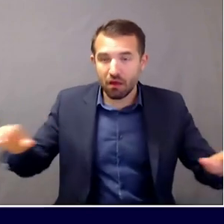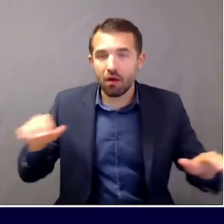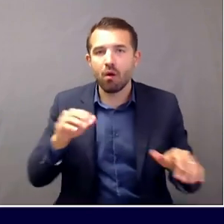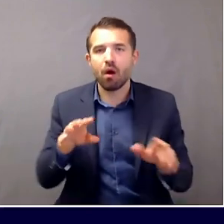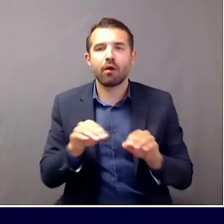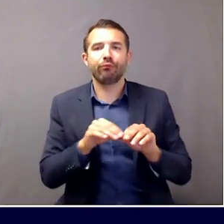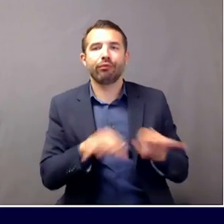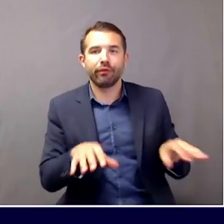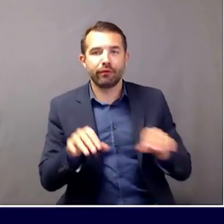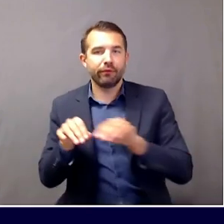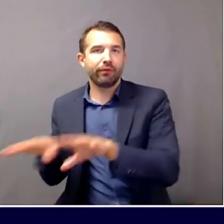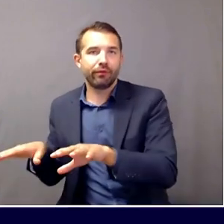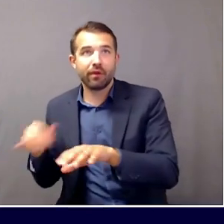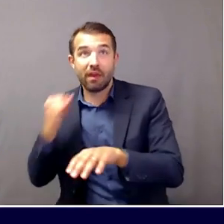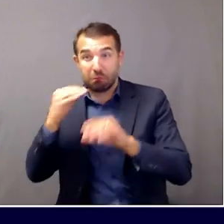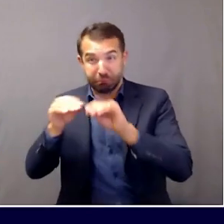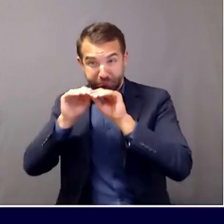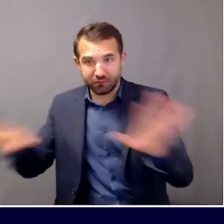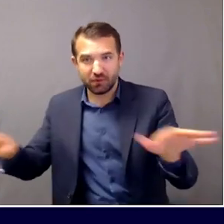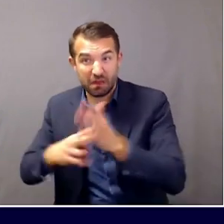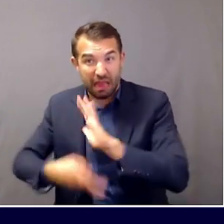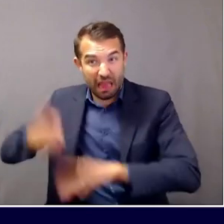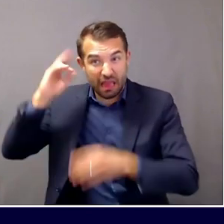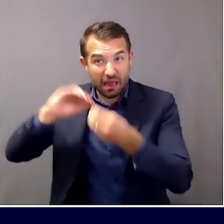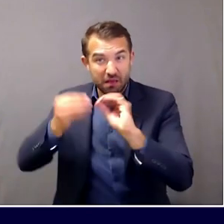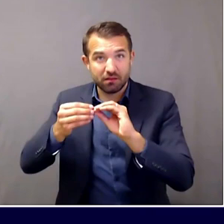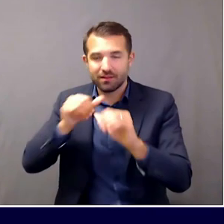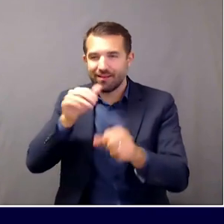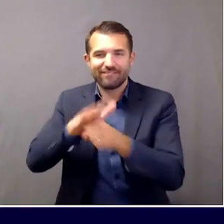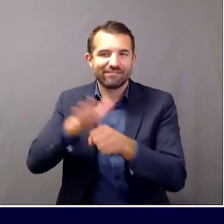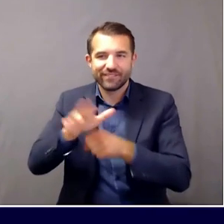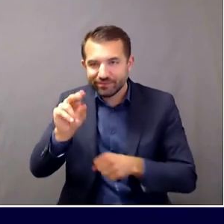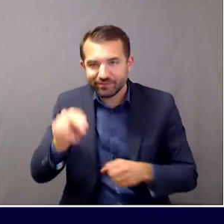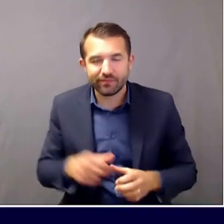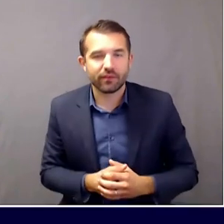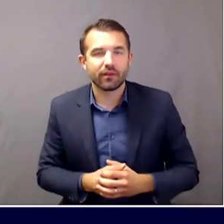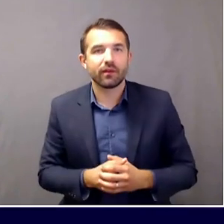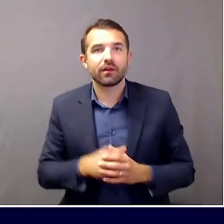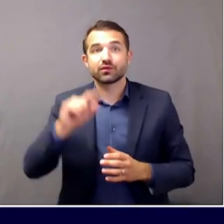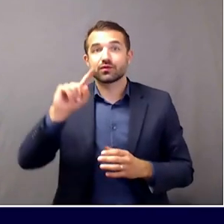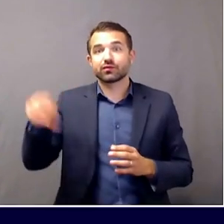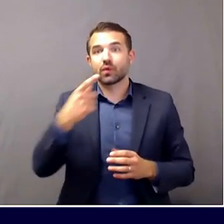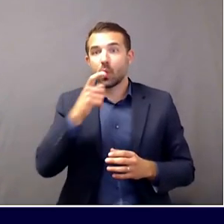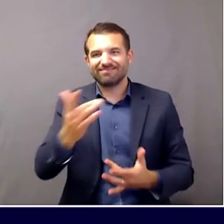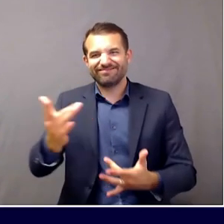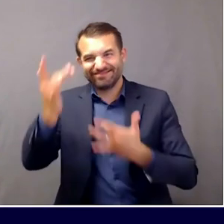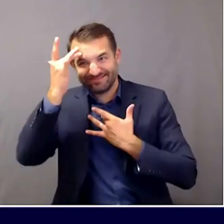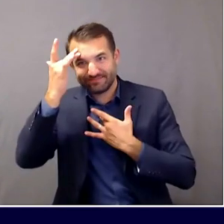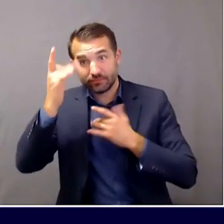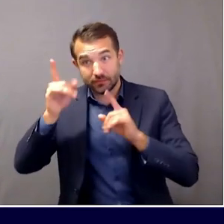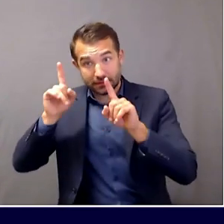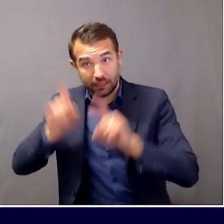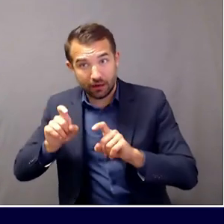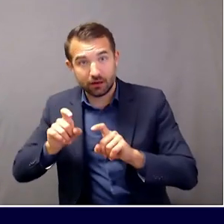A, and then B, the people that you are testing are those who are just really symptomatic, which is to say you're leaving a large